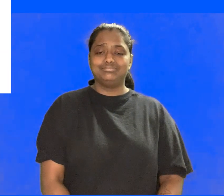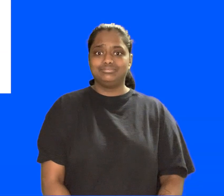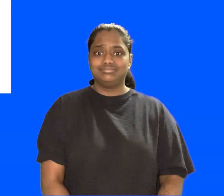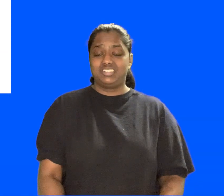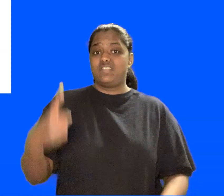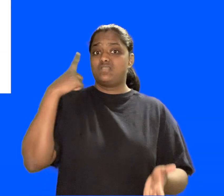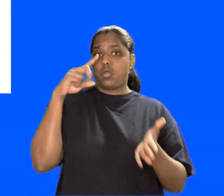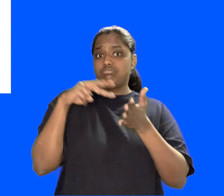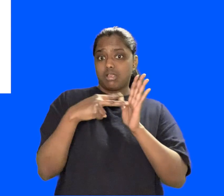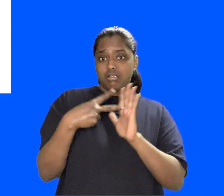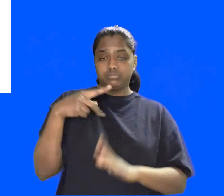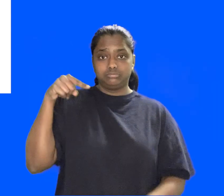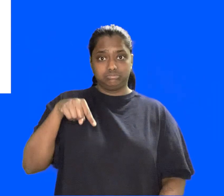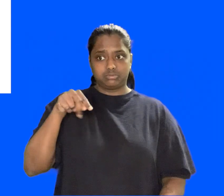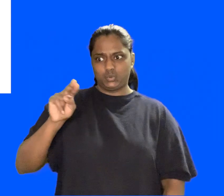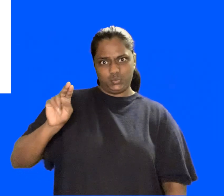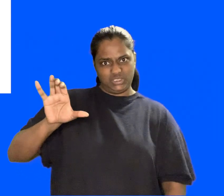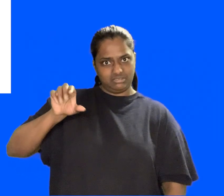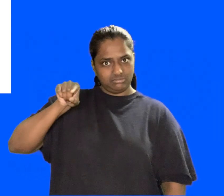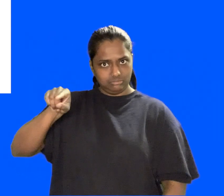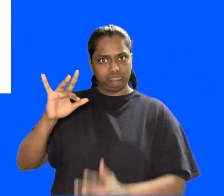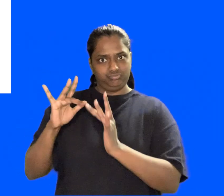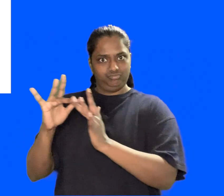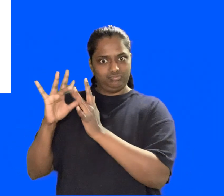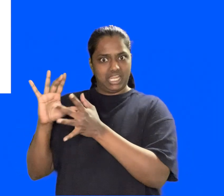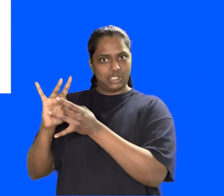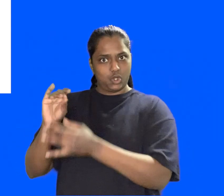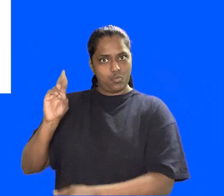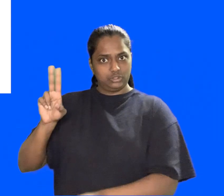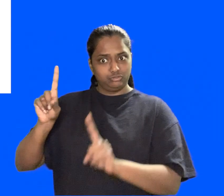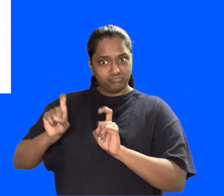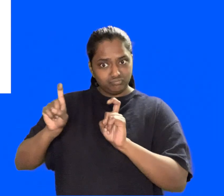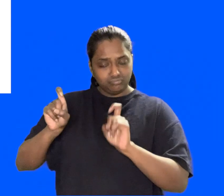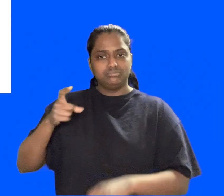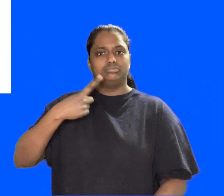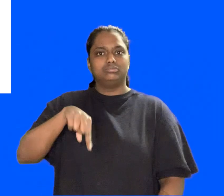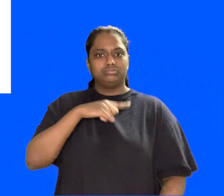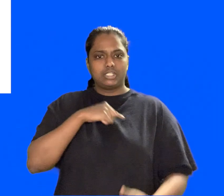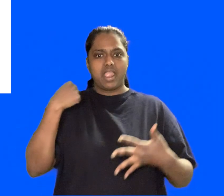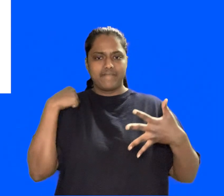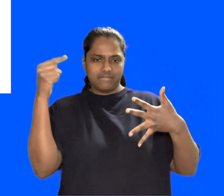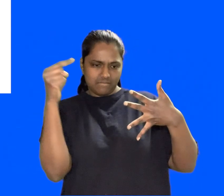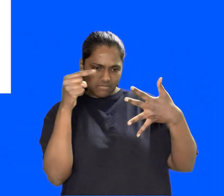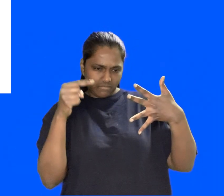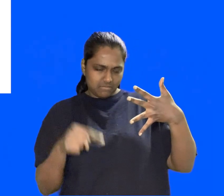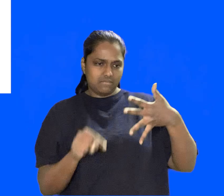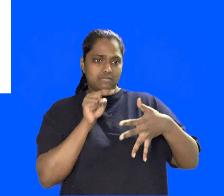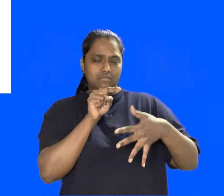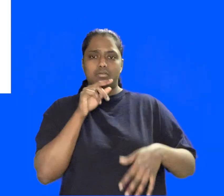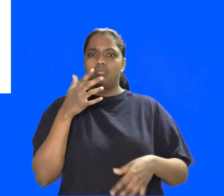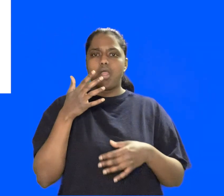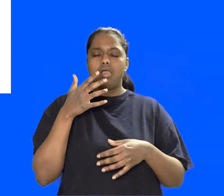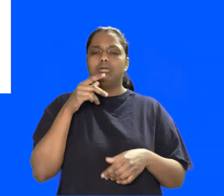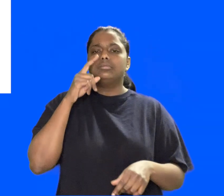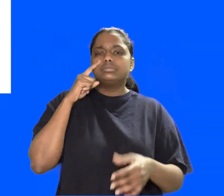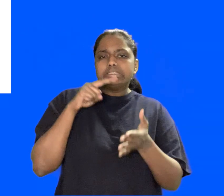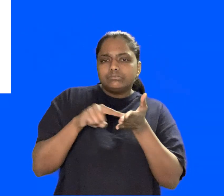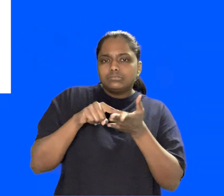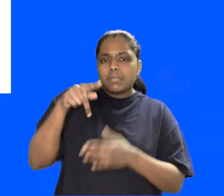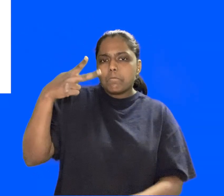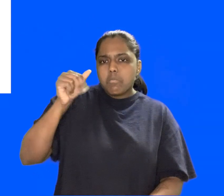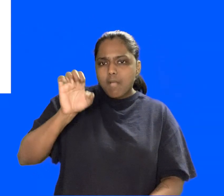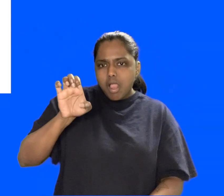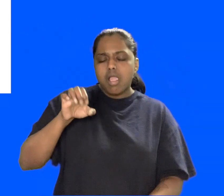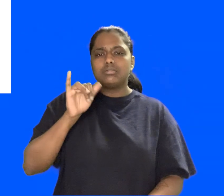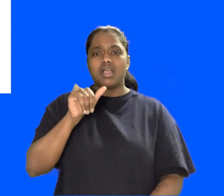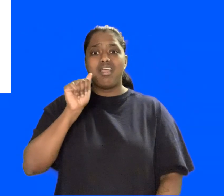phases in blue that we kind of redeveloped, which were investigate, where she tries to learn more about other artists, and the